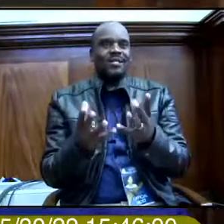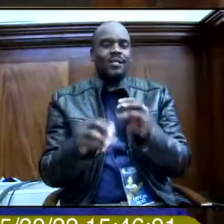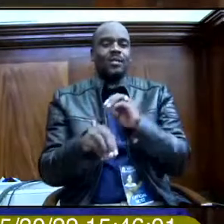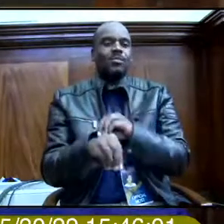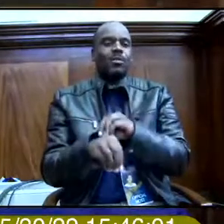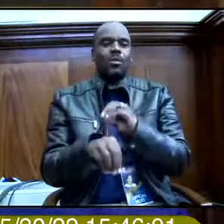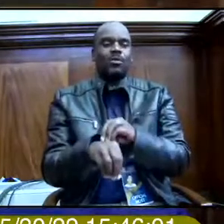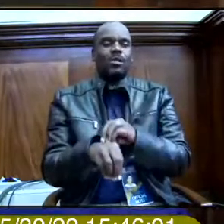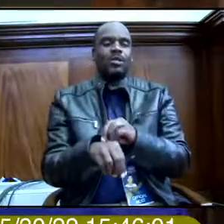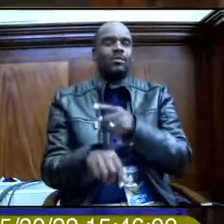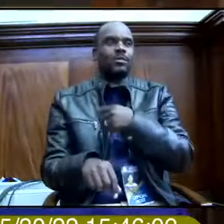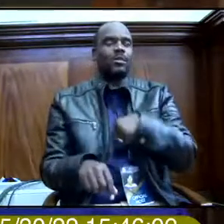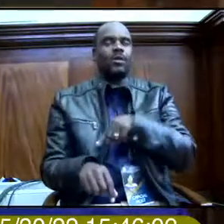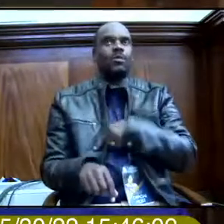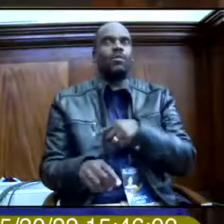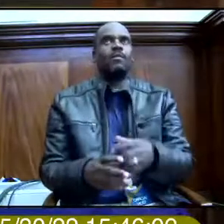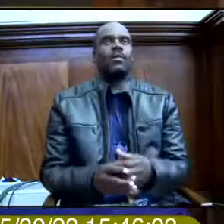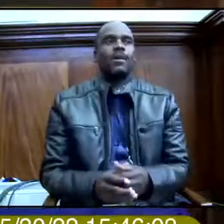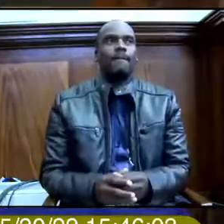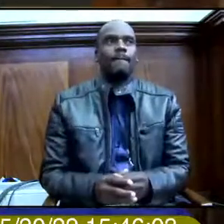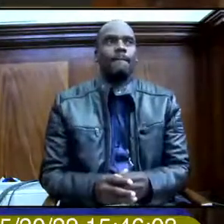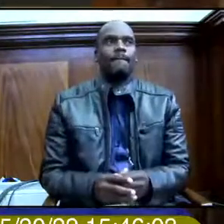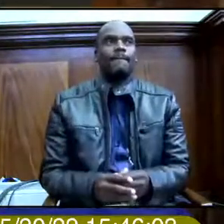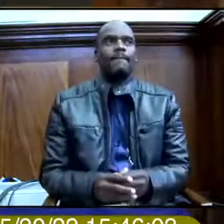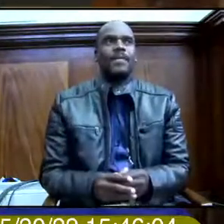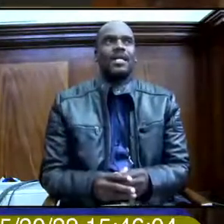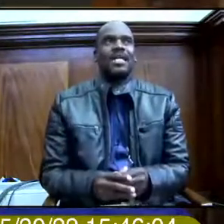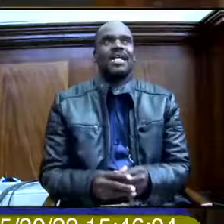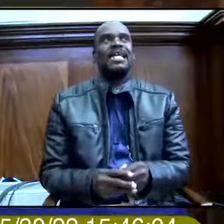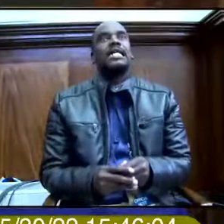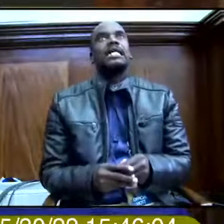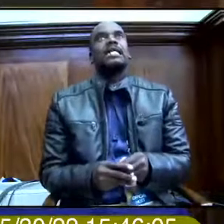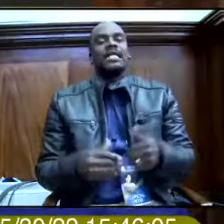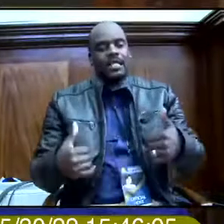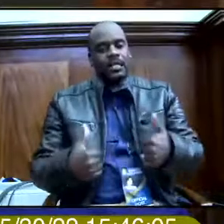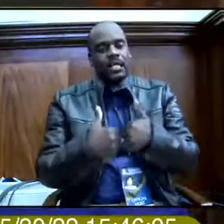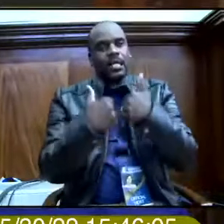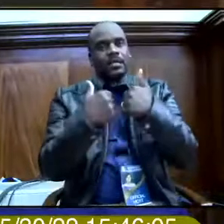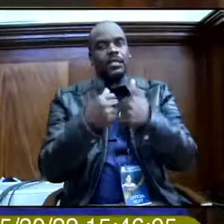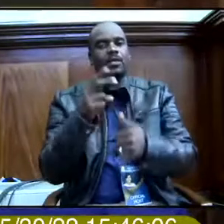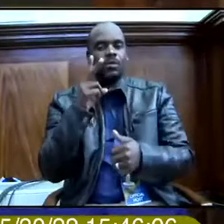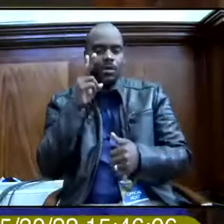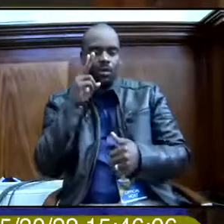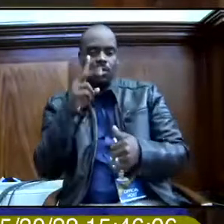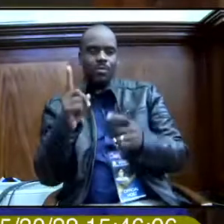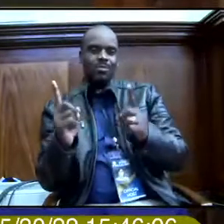we the problems that we are facing at the workplace